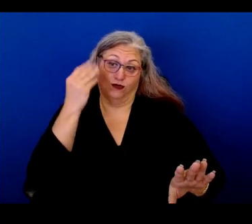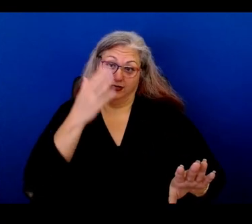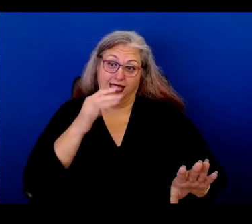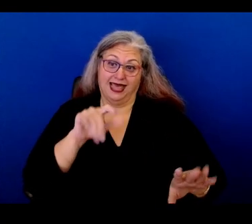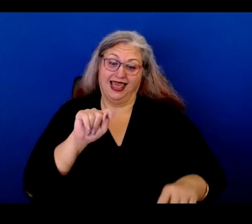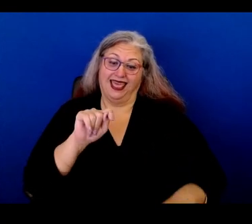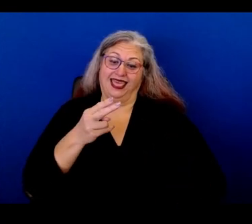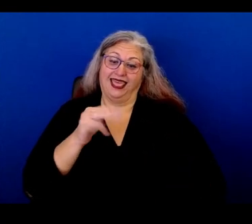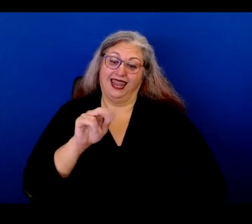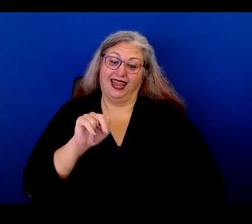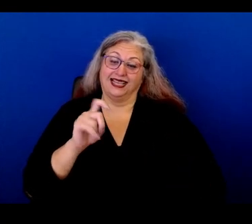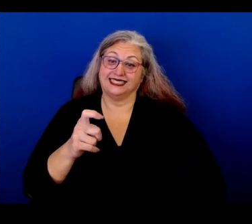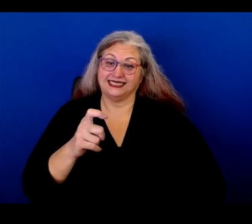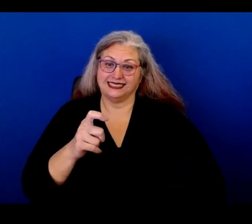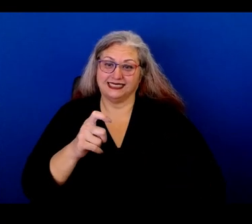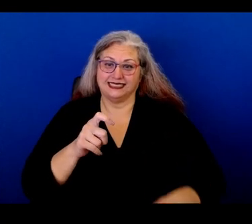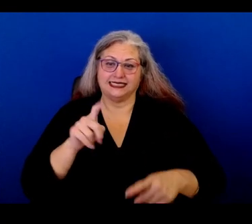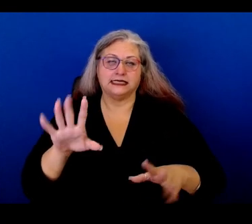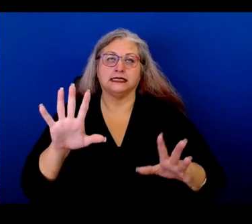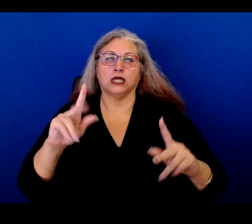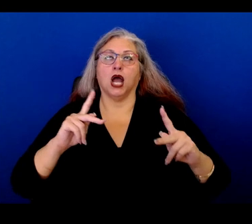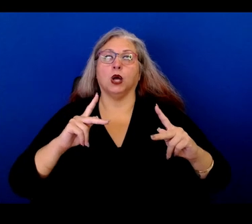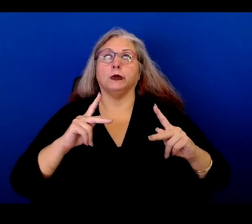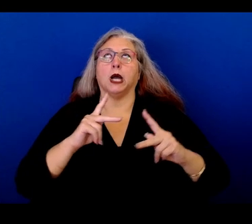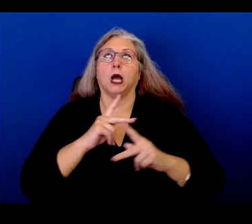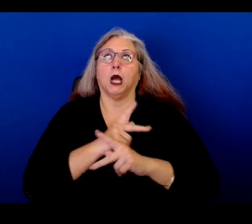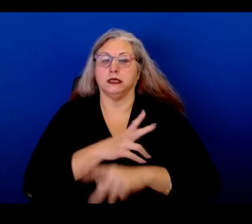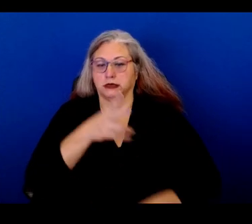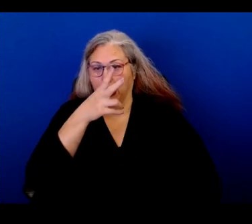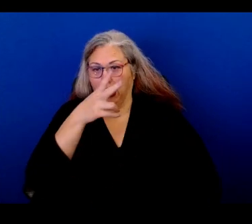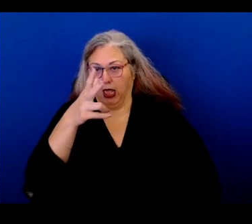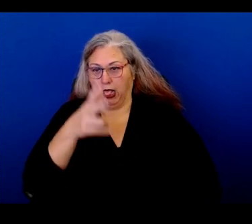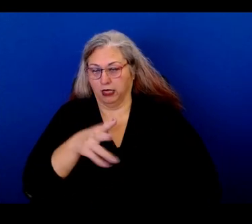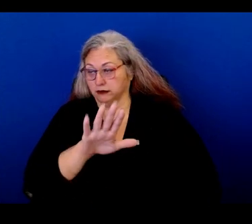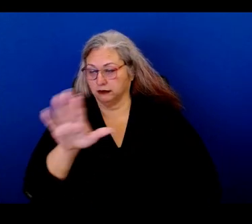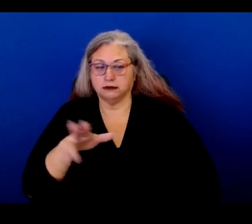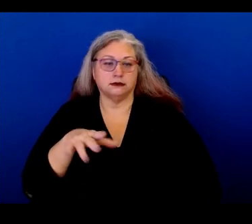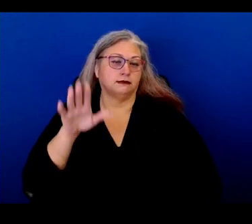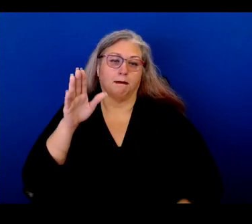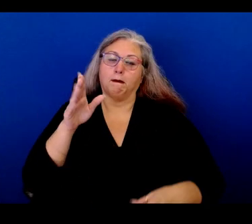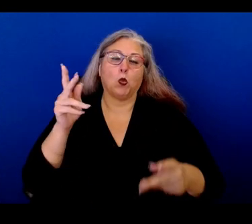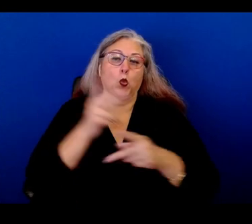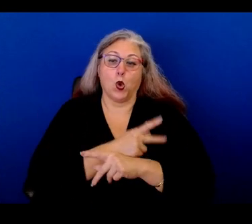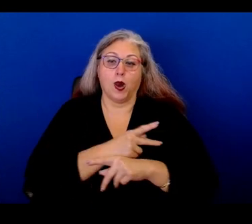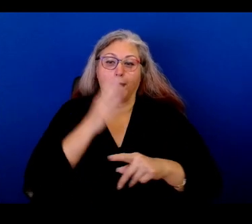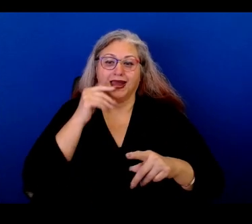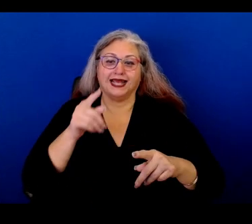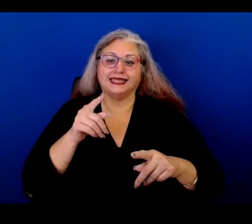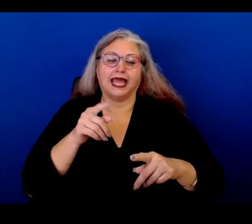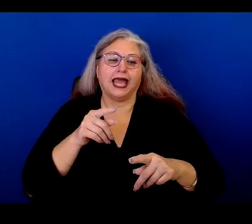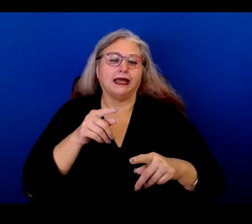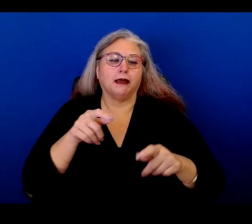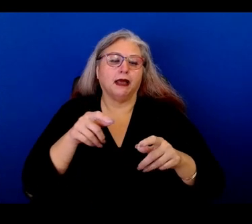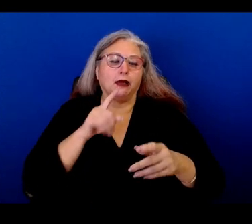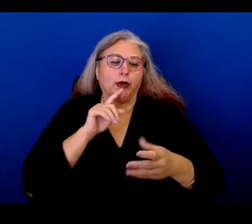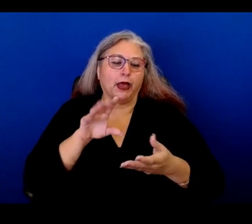I have to say that thinks is the worst. They're the worst out there because they only do a